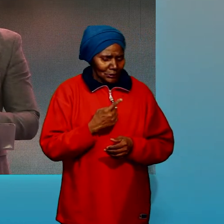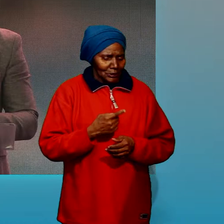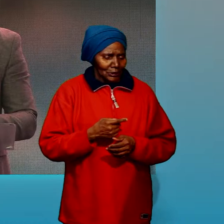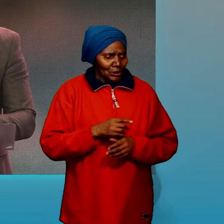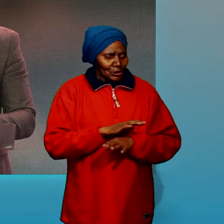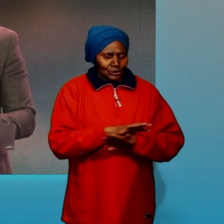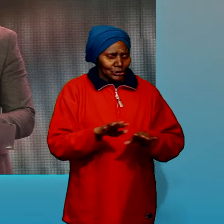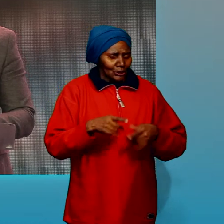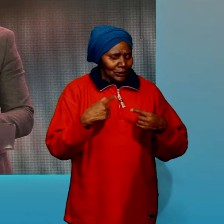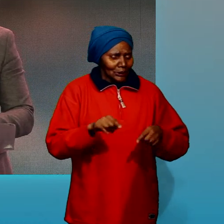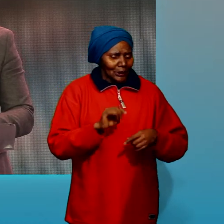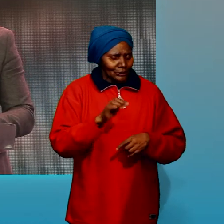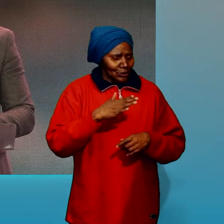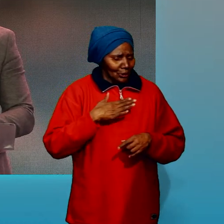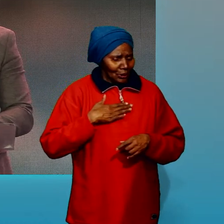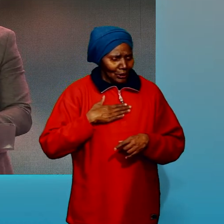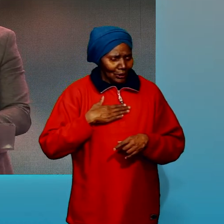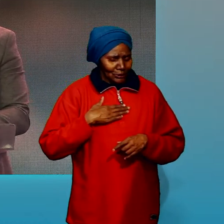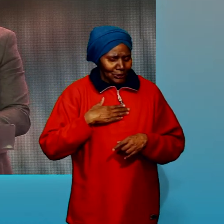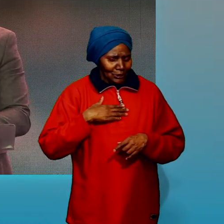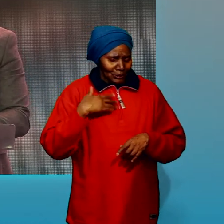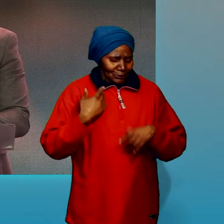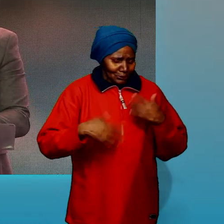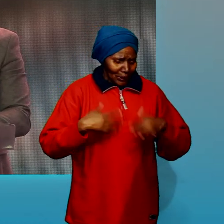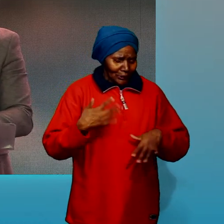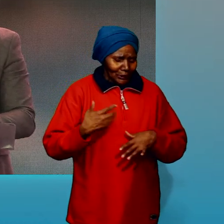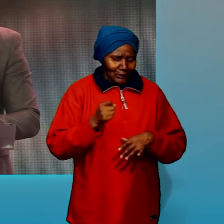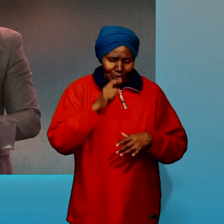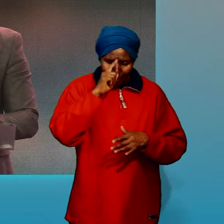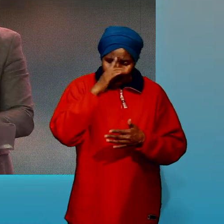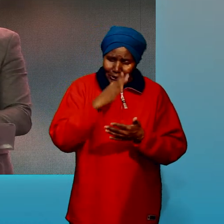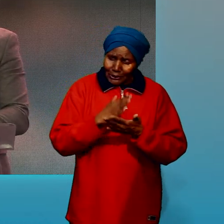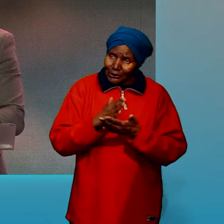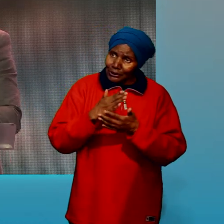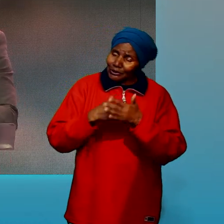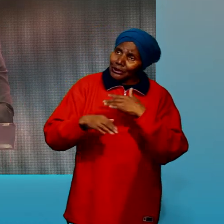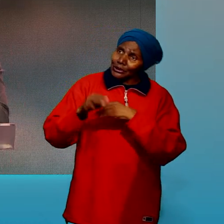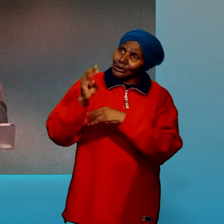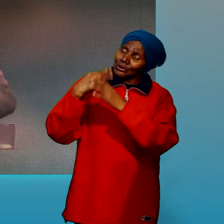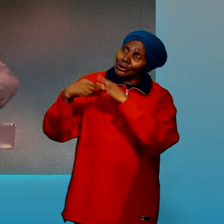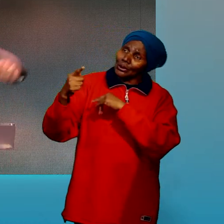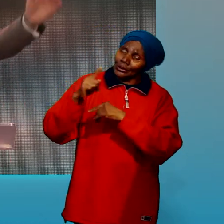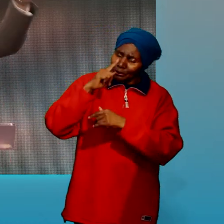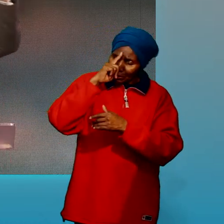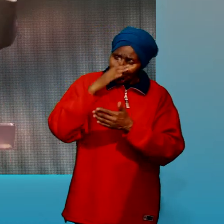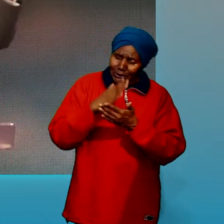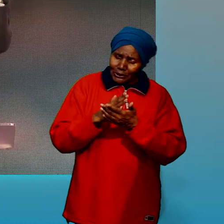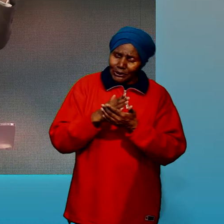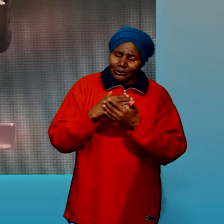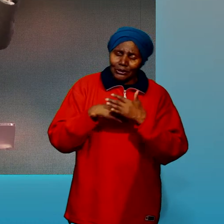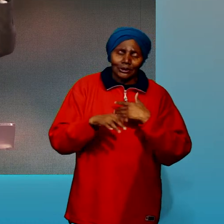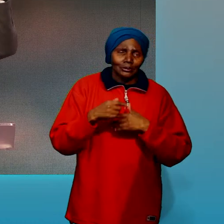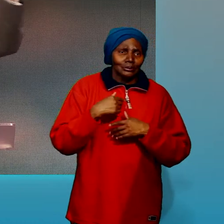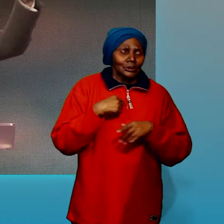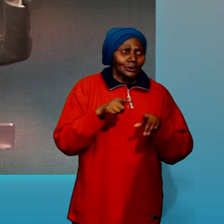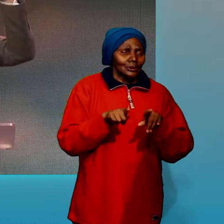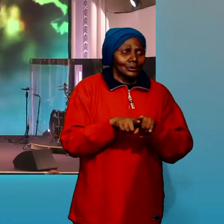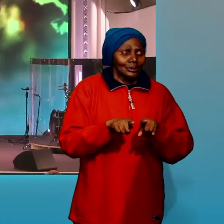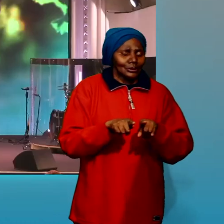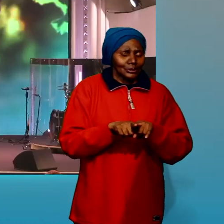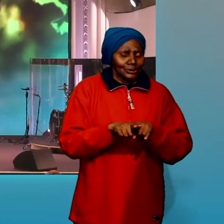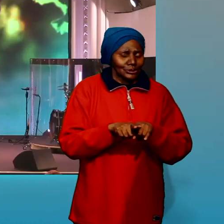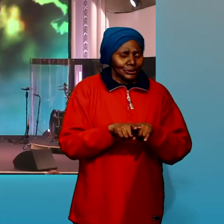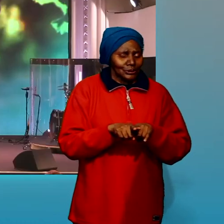not let your hearts be troubled. Believe in God. Believe also in me." How many of us know that is often